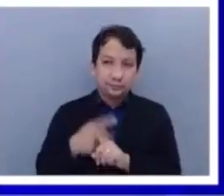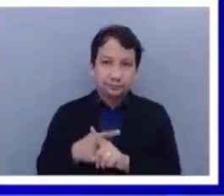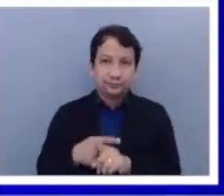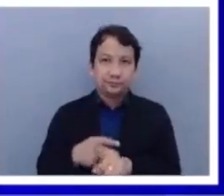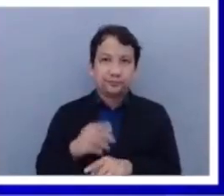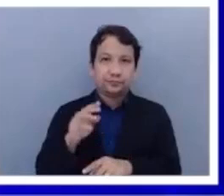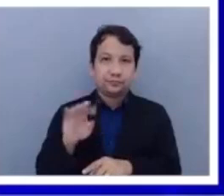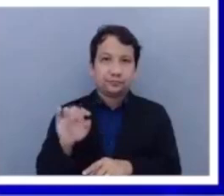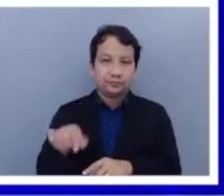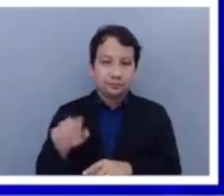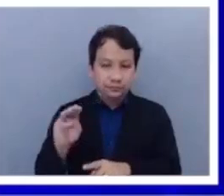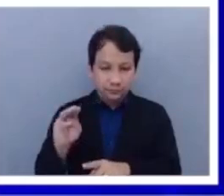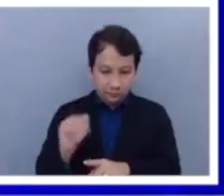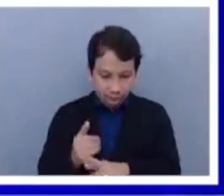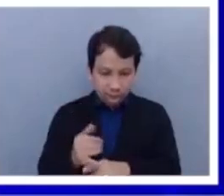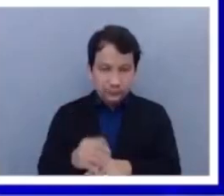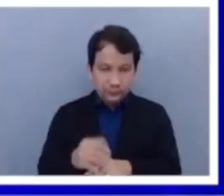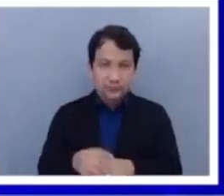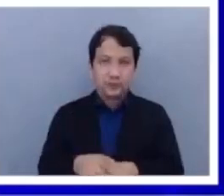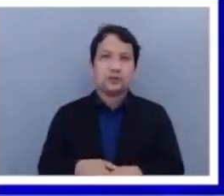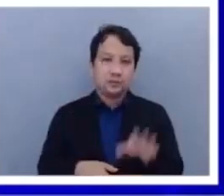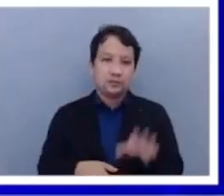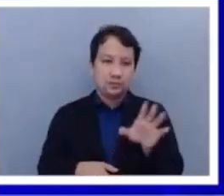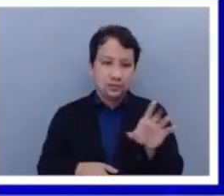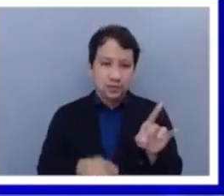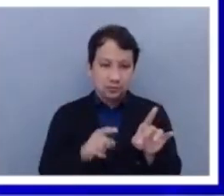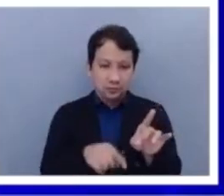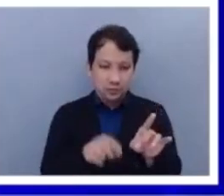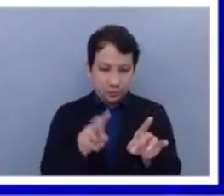May, 38.2 sa June,